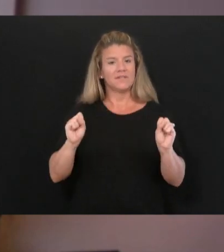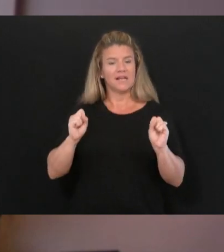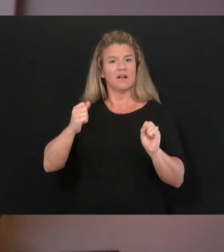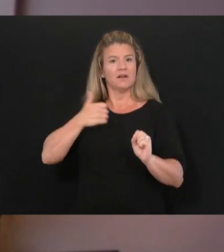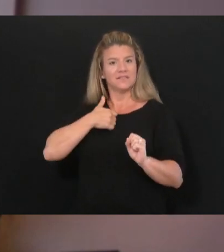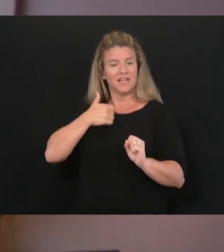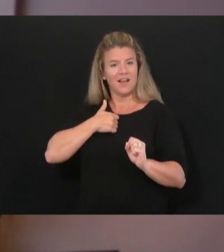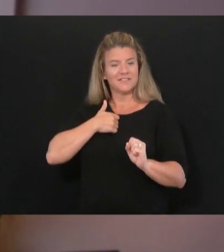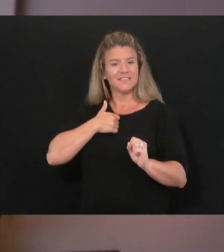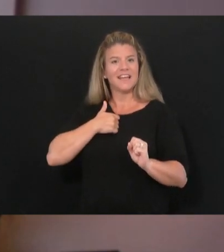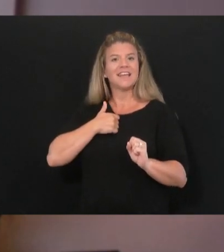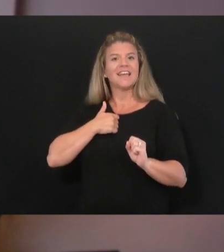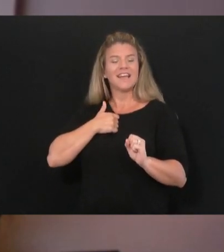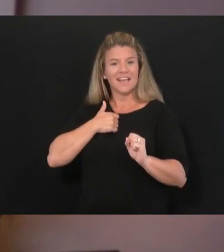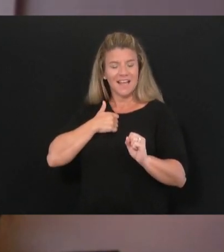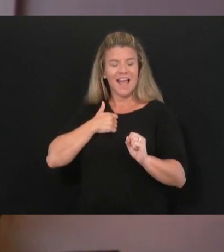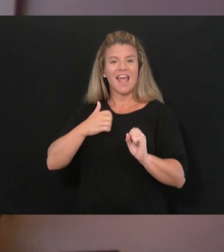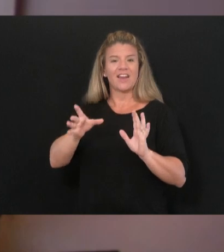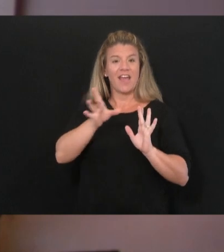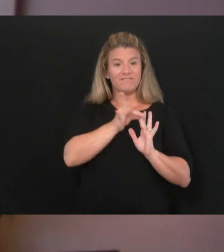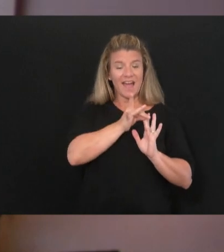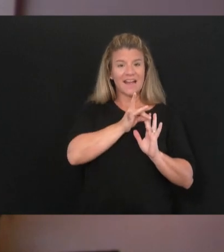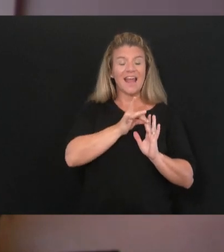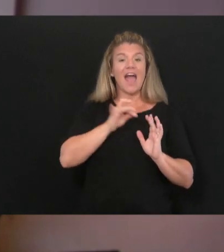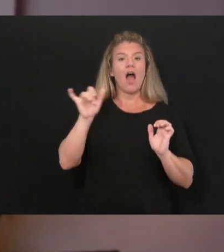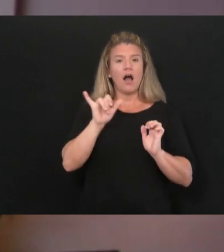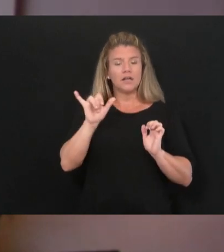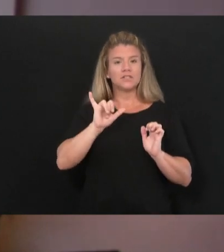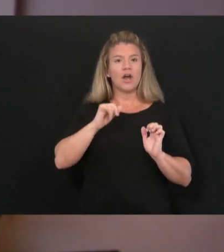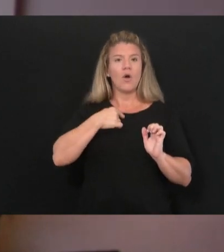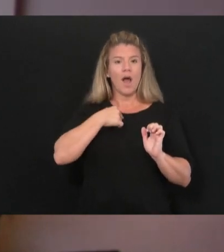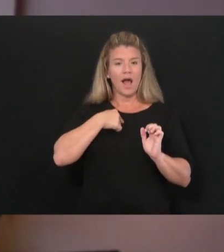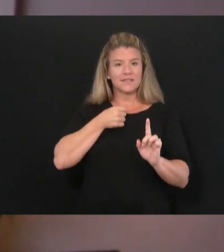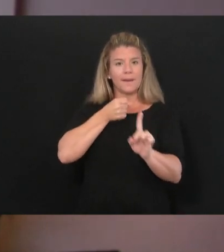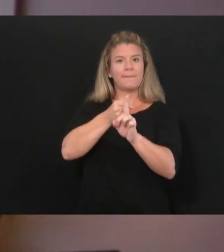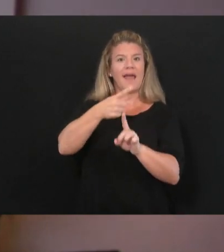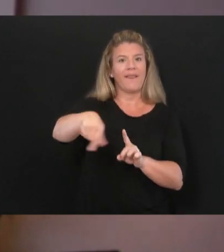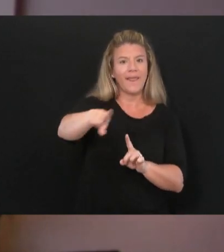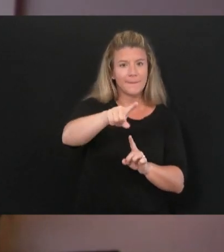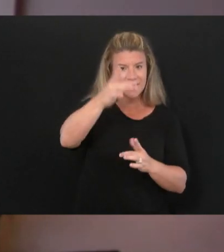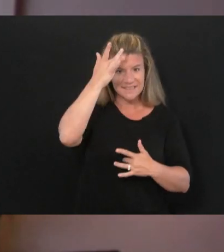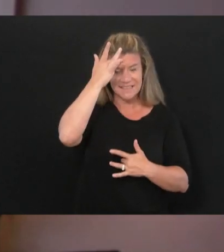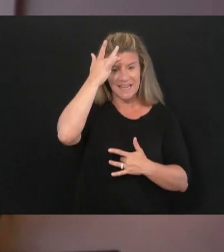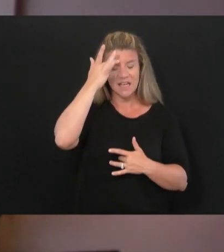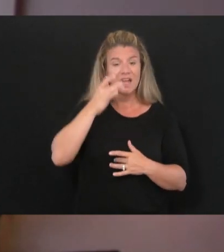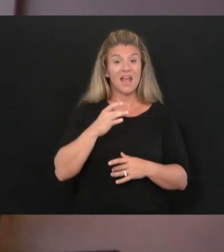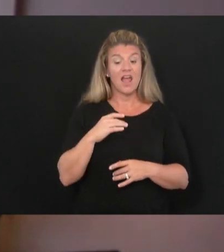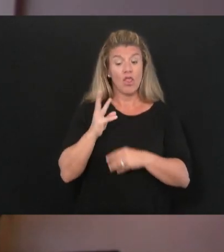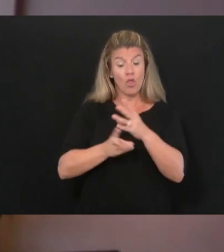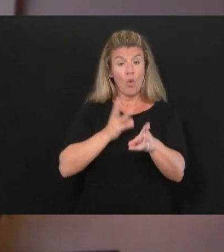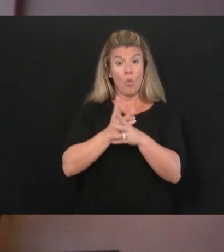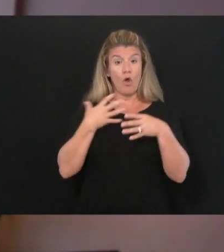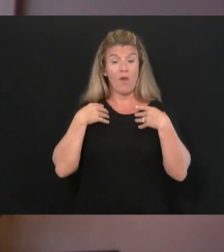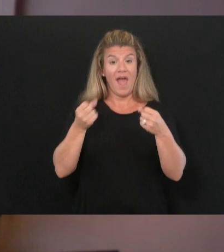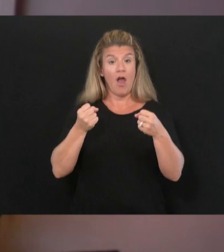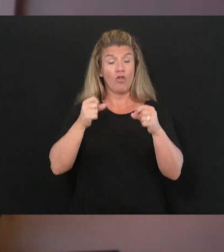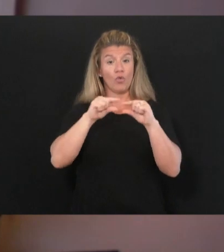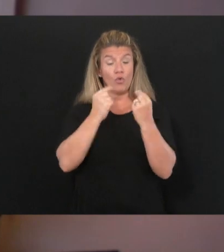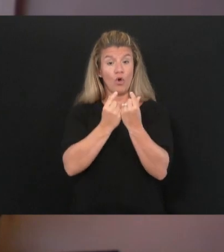being infected by us, not necessarily only to protect ourselves. The World Health Organization came